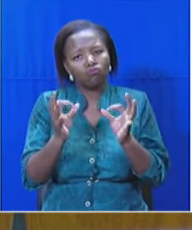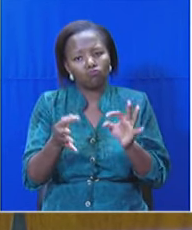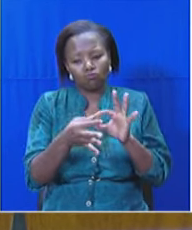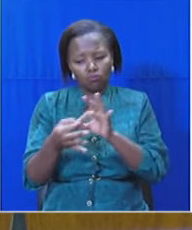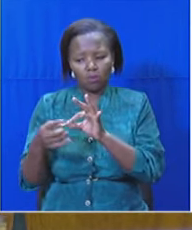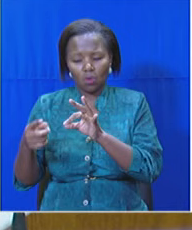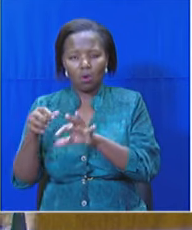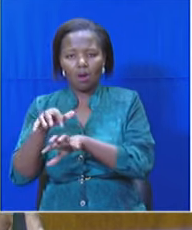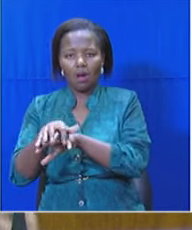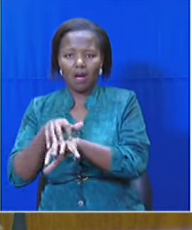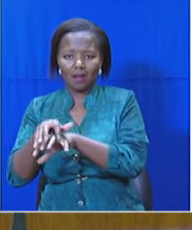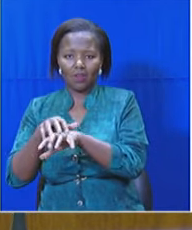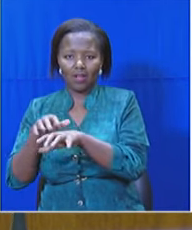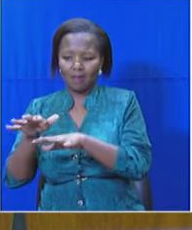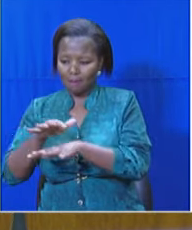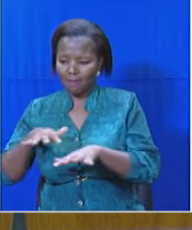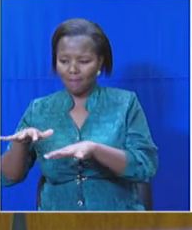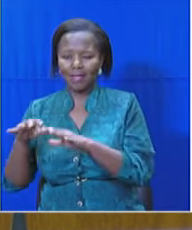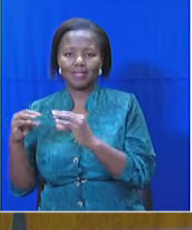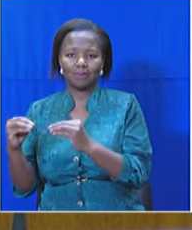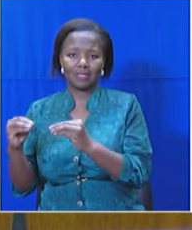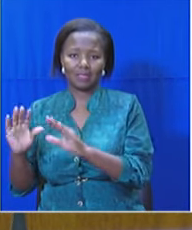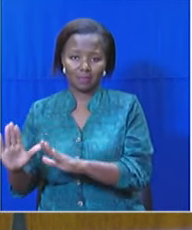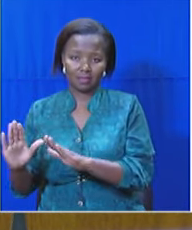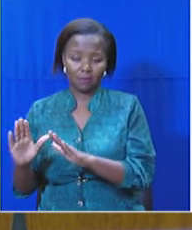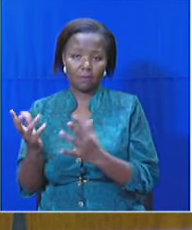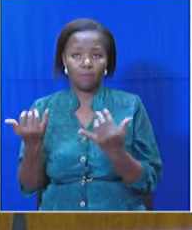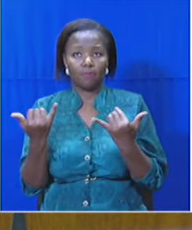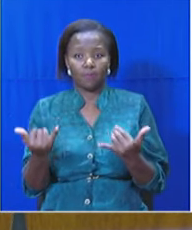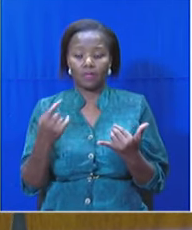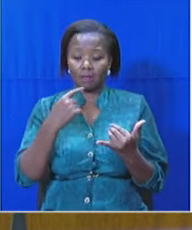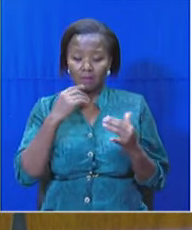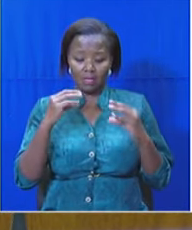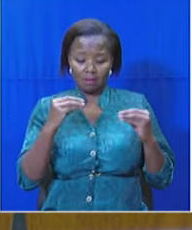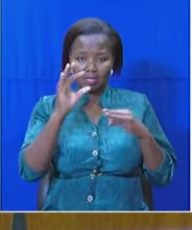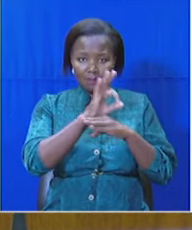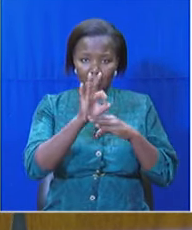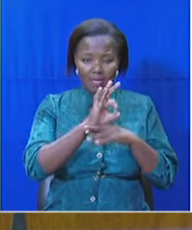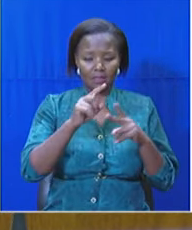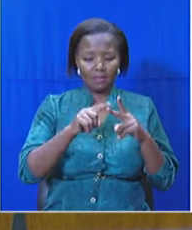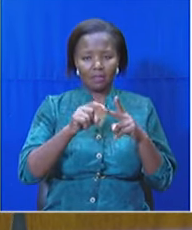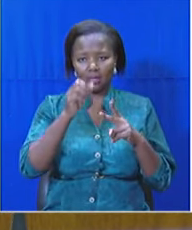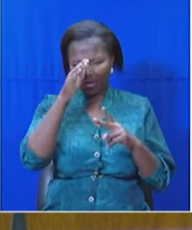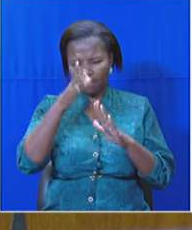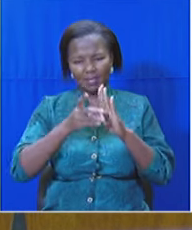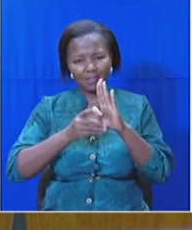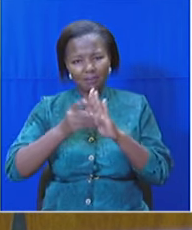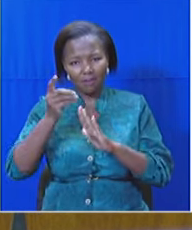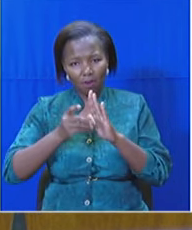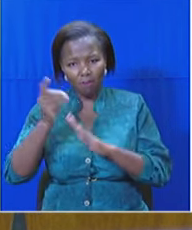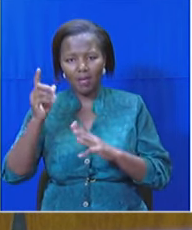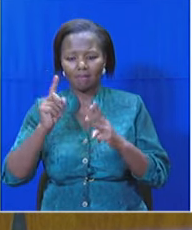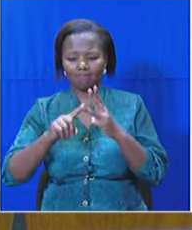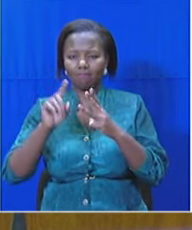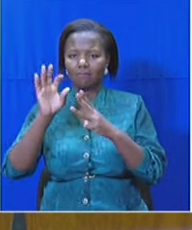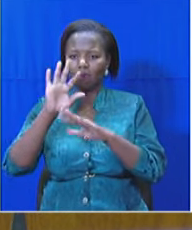agri-park model. This support will include capacity building, business planning, and operating capital. We will work closely